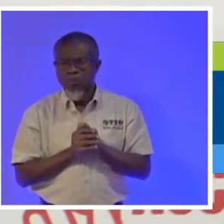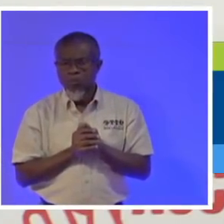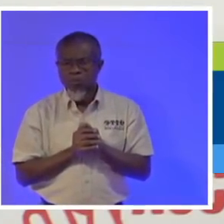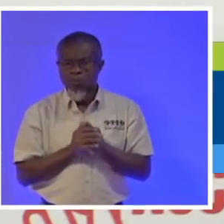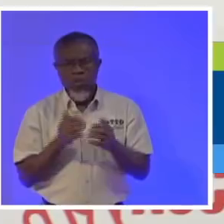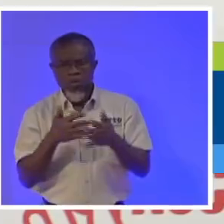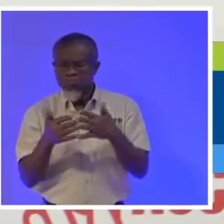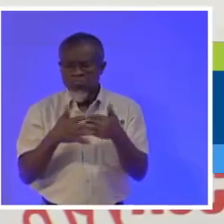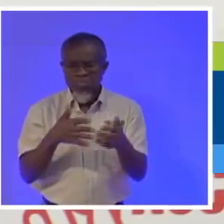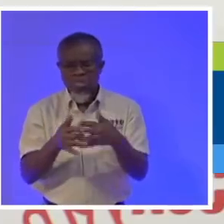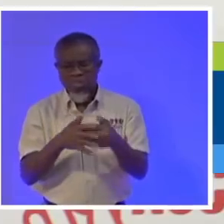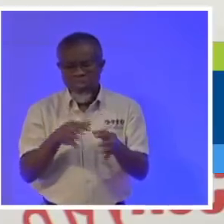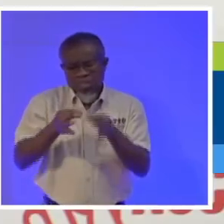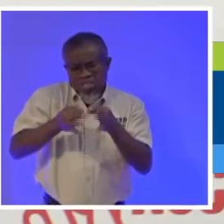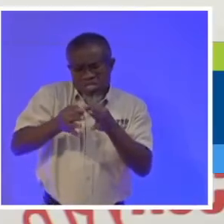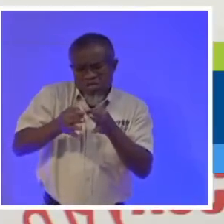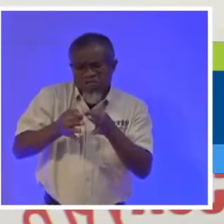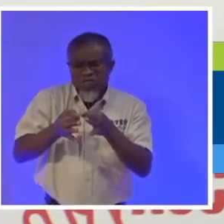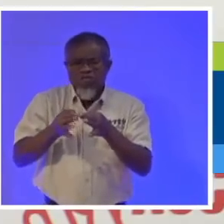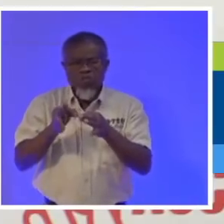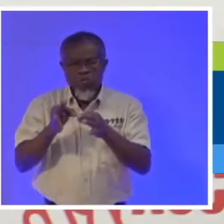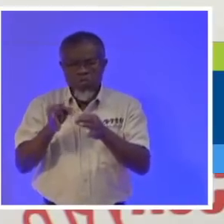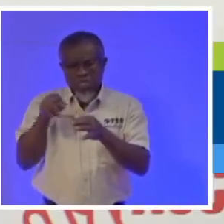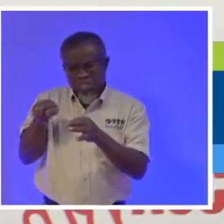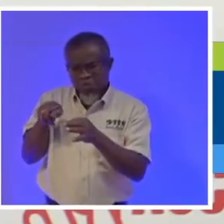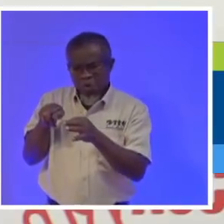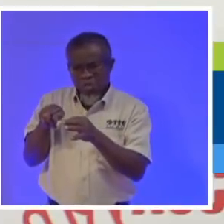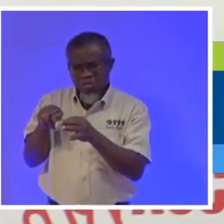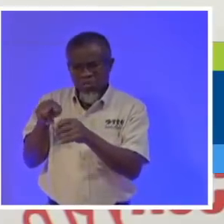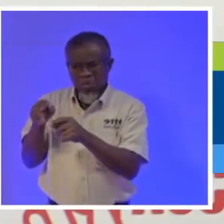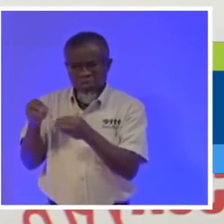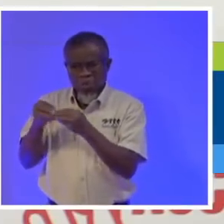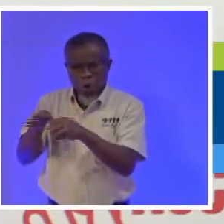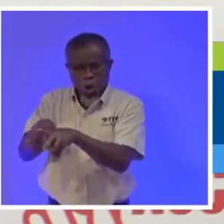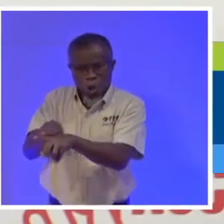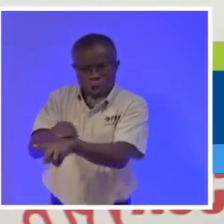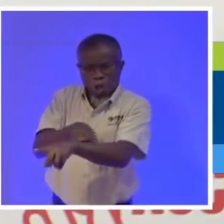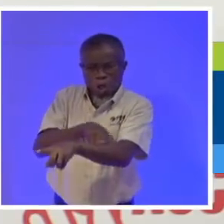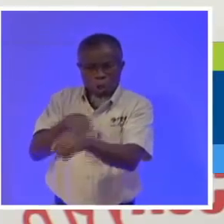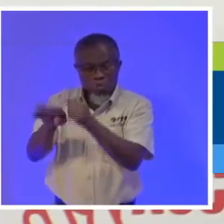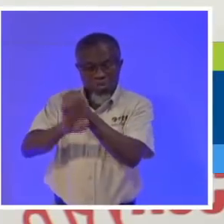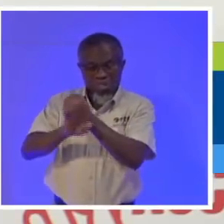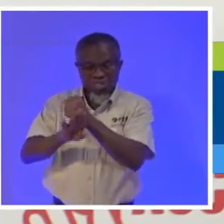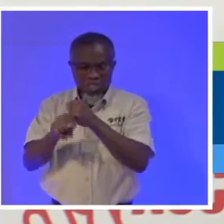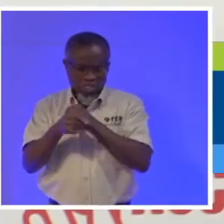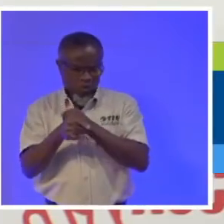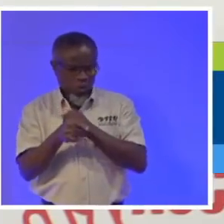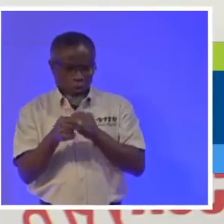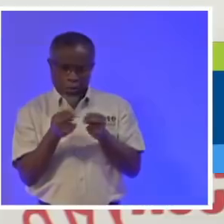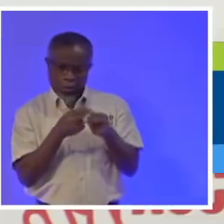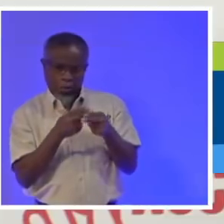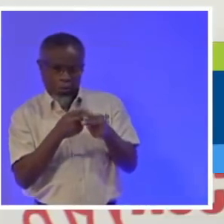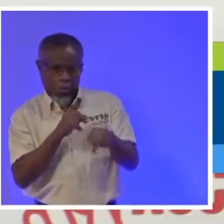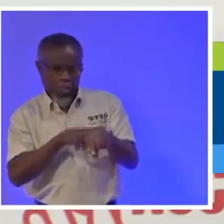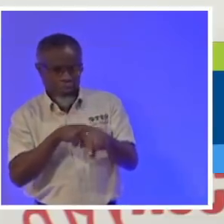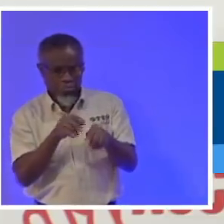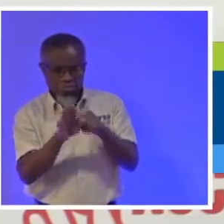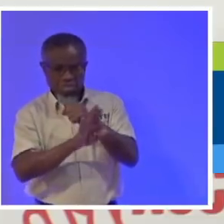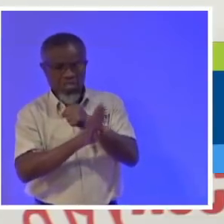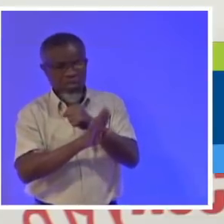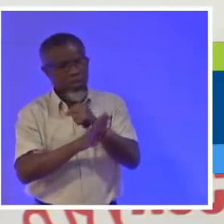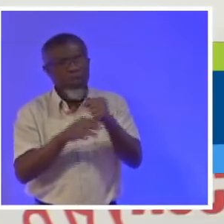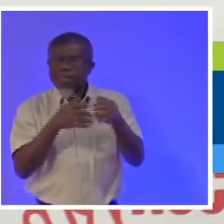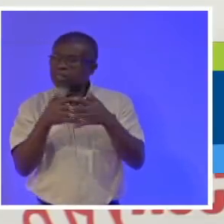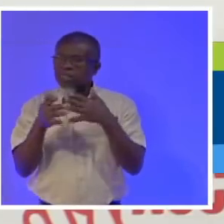longer protection is mitigated by the fact that there is a booster program and there are enough vaccines to provide boosters